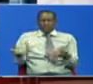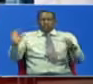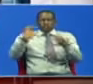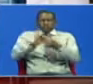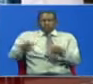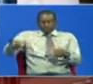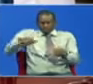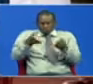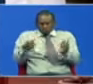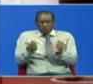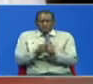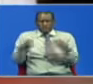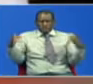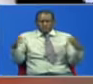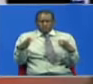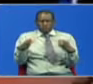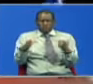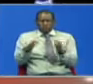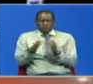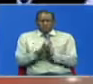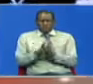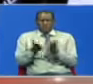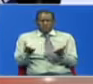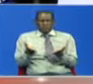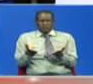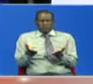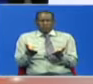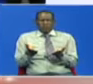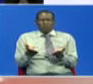team, and I think they